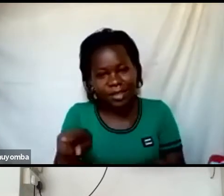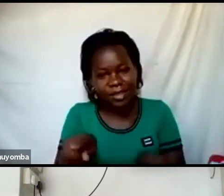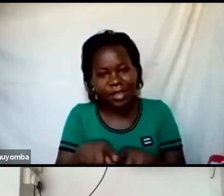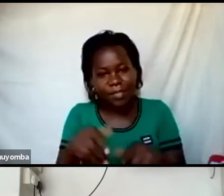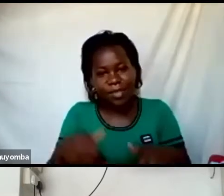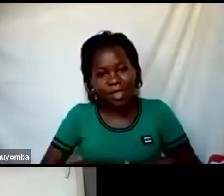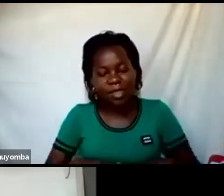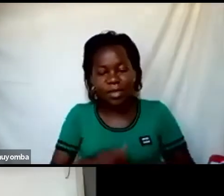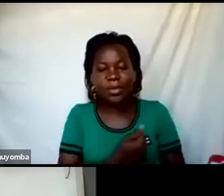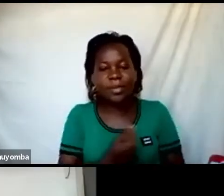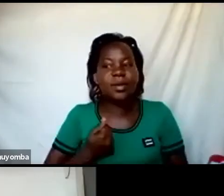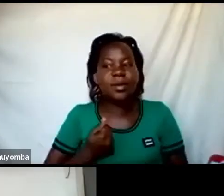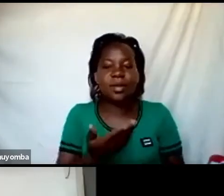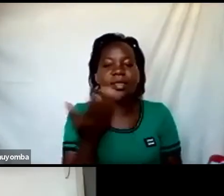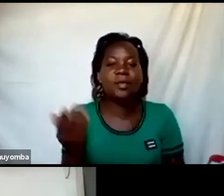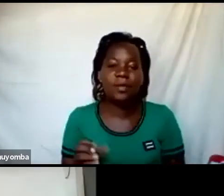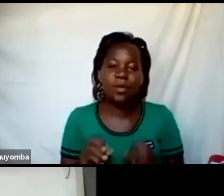love young ladies.